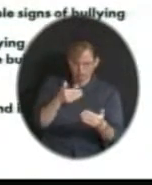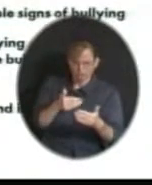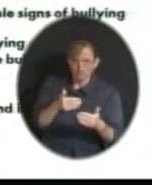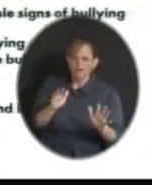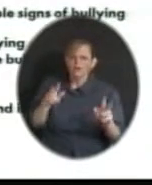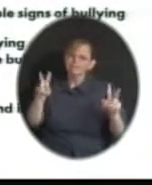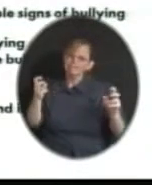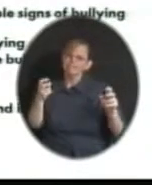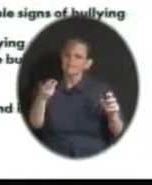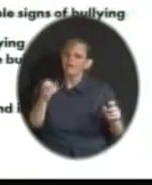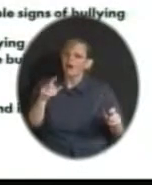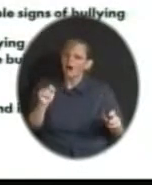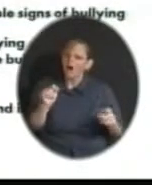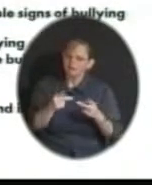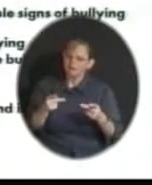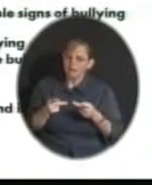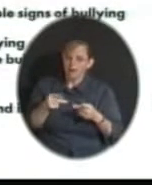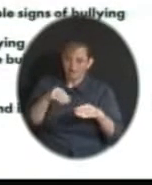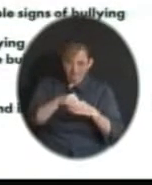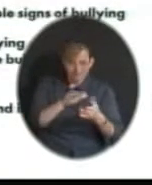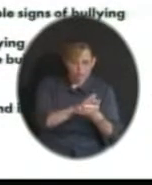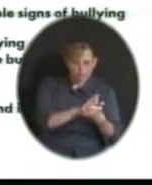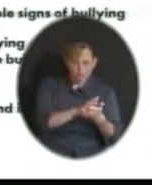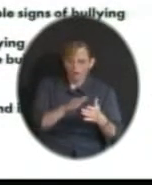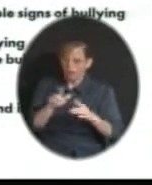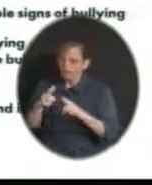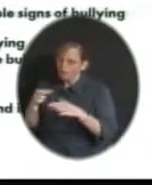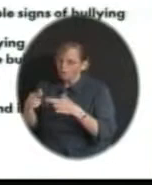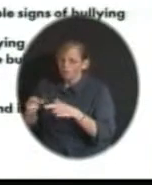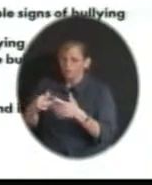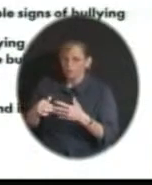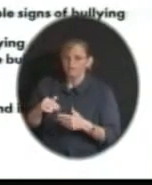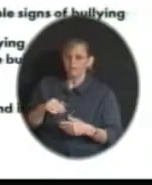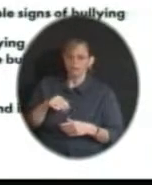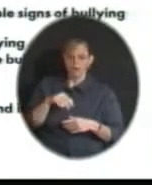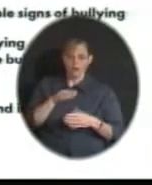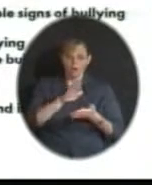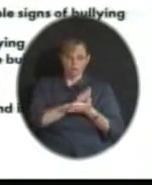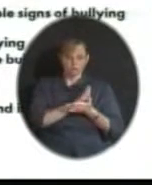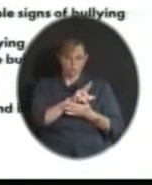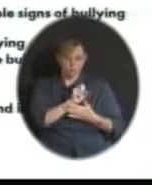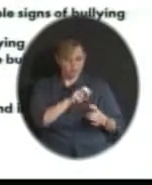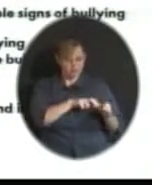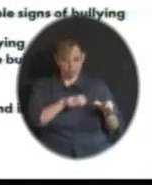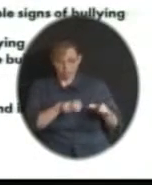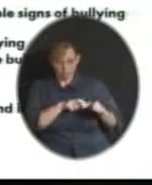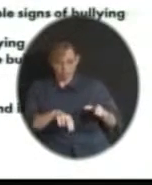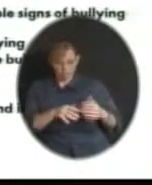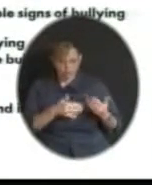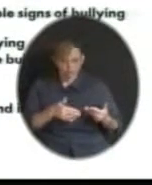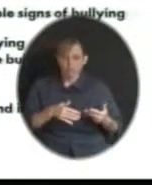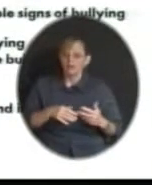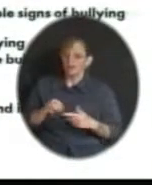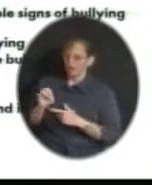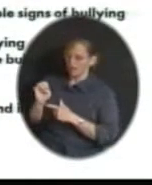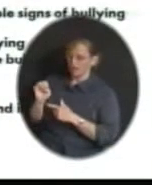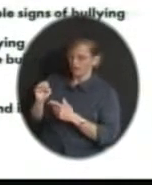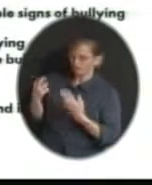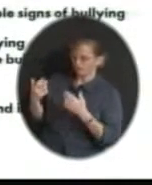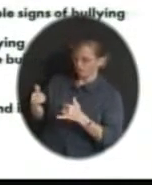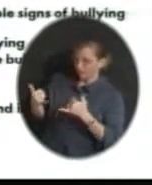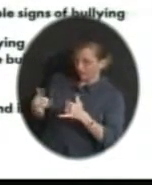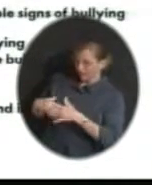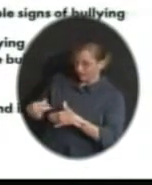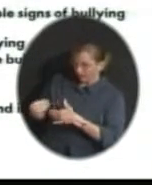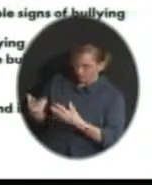Hallways, locker rooms, coming on and off school buses, in and out of transition periods at elementary from recess. We have to continue to work with our staff so